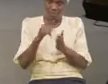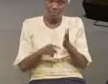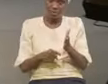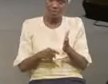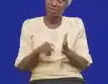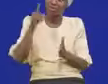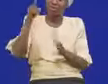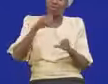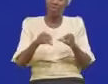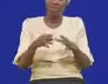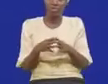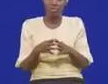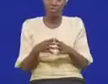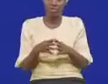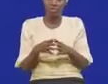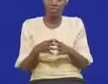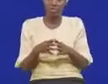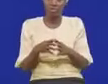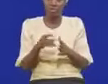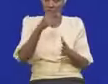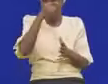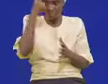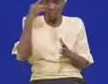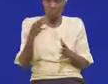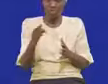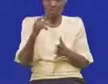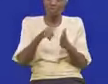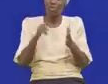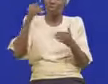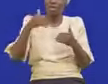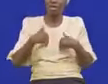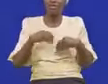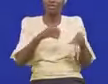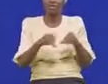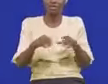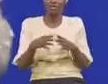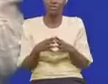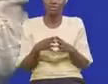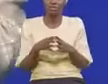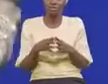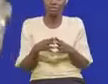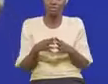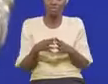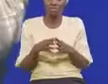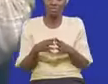Manya nui kala wata olu. But because of what he has done. Va nui ke ya wa etai.